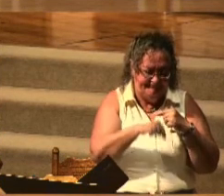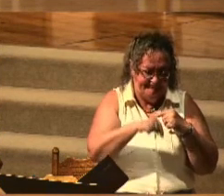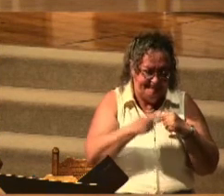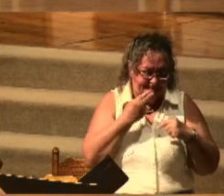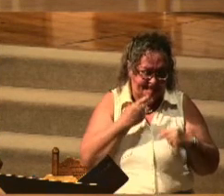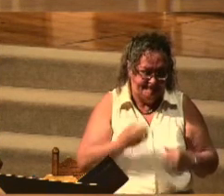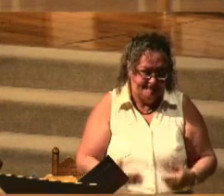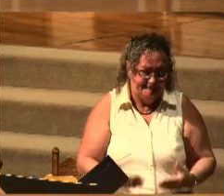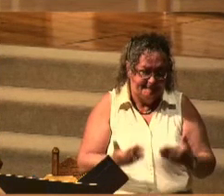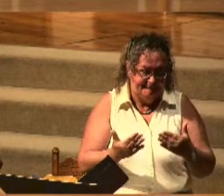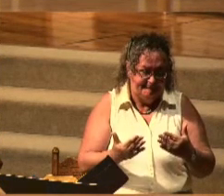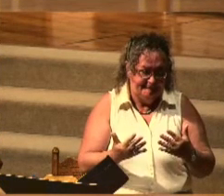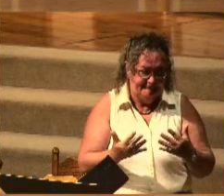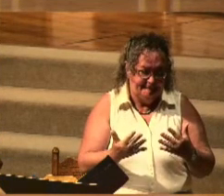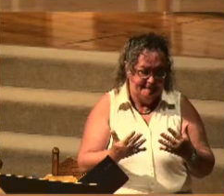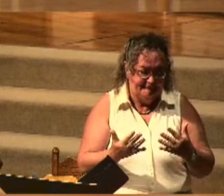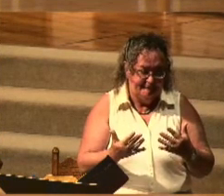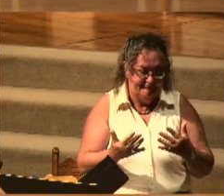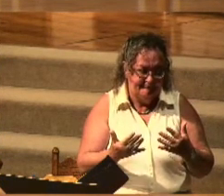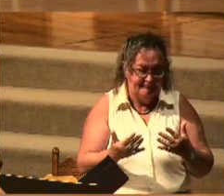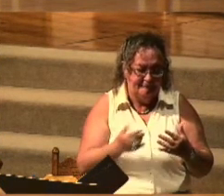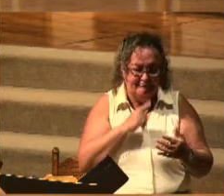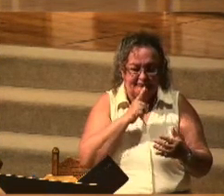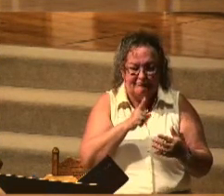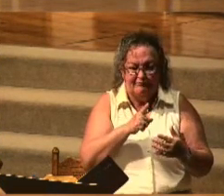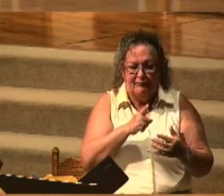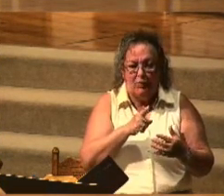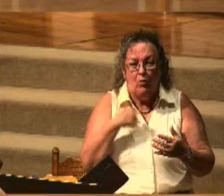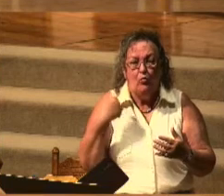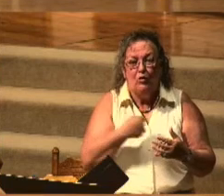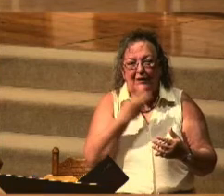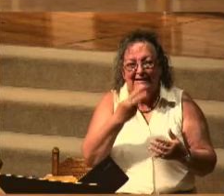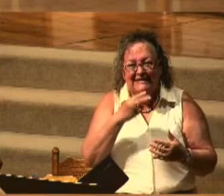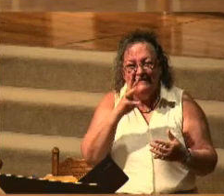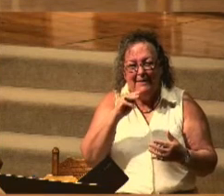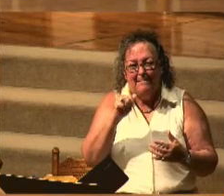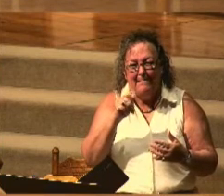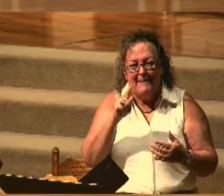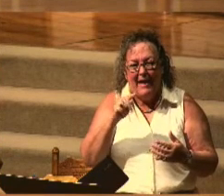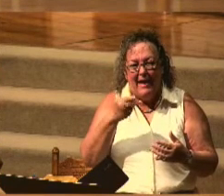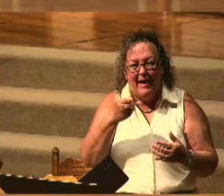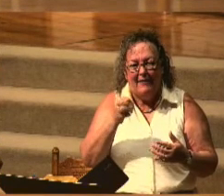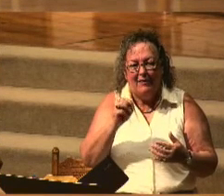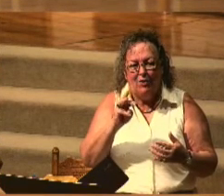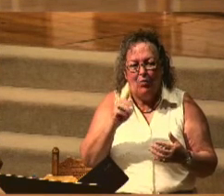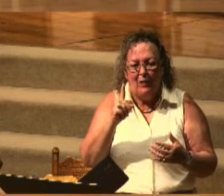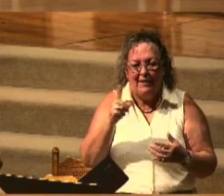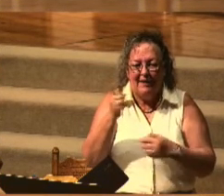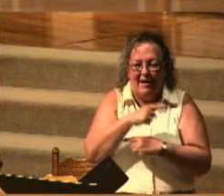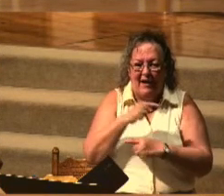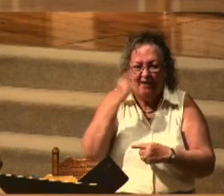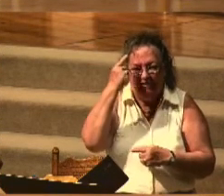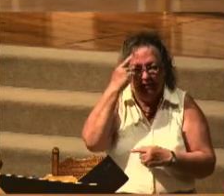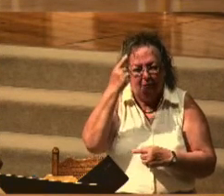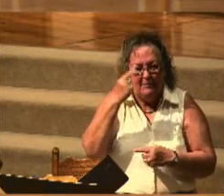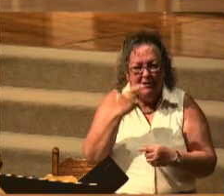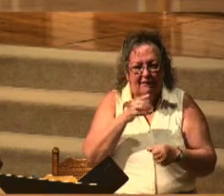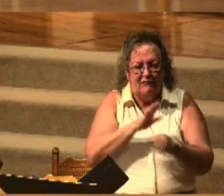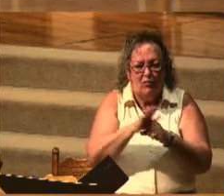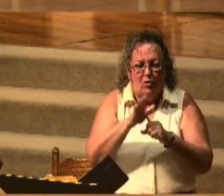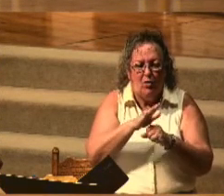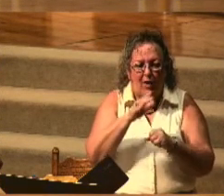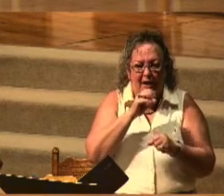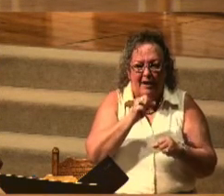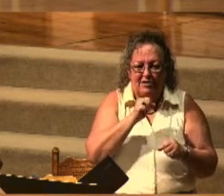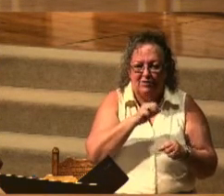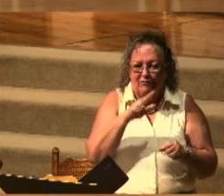That's just the way it is. And we're going to see Matthew one day, and I believe Matthew will be a full age of